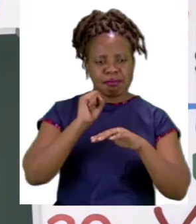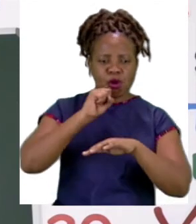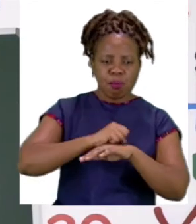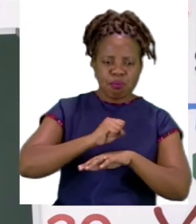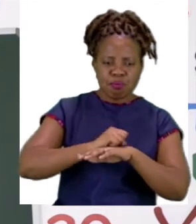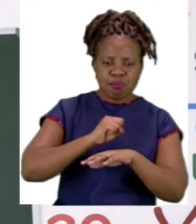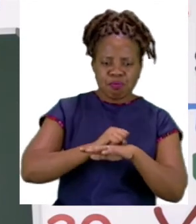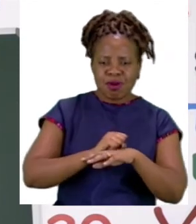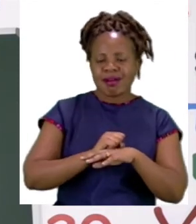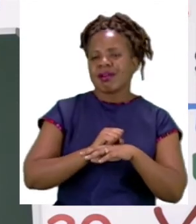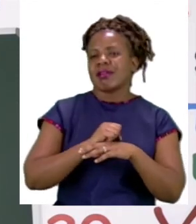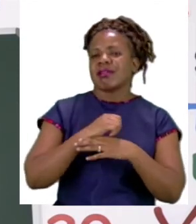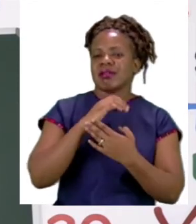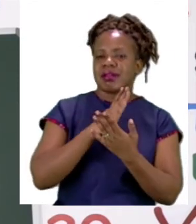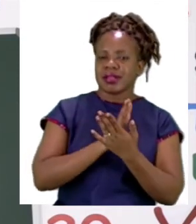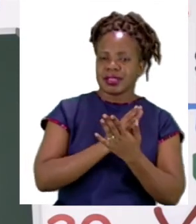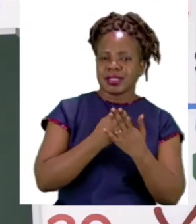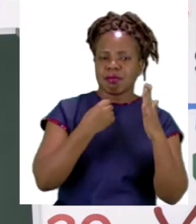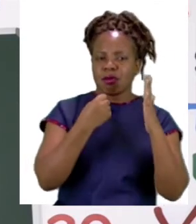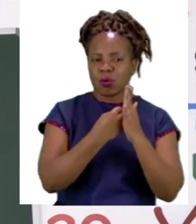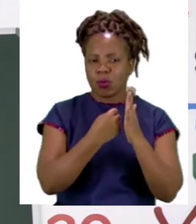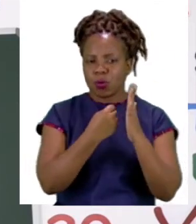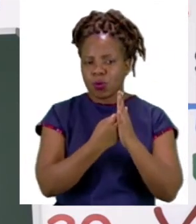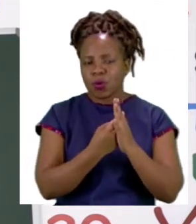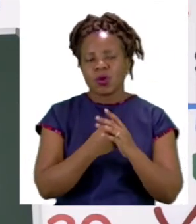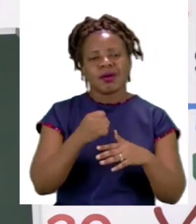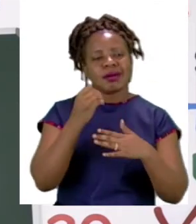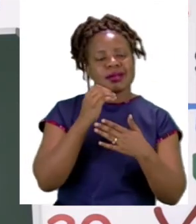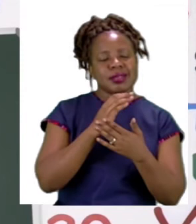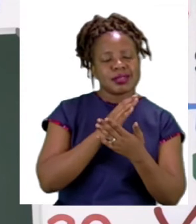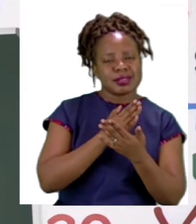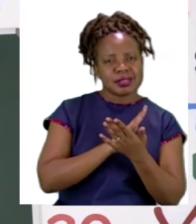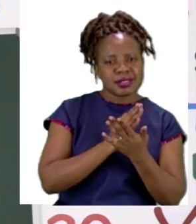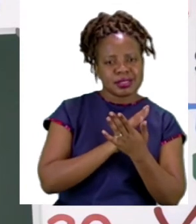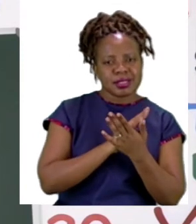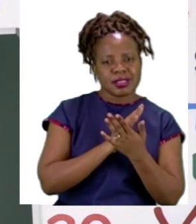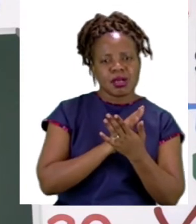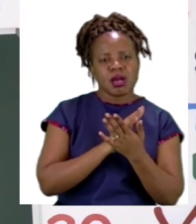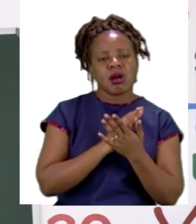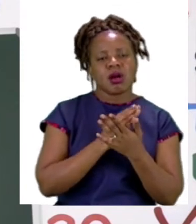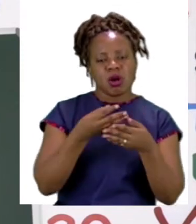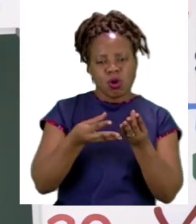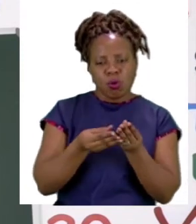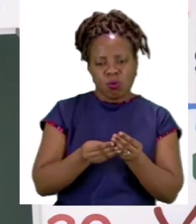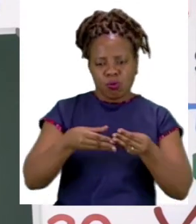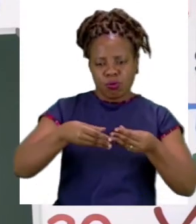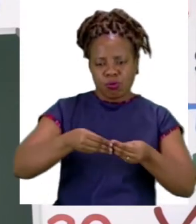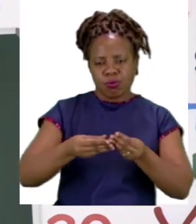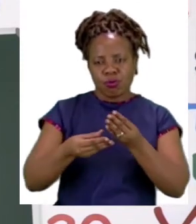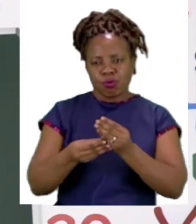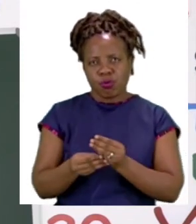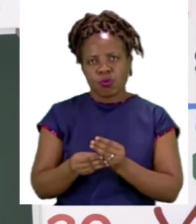cement, or it is a mud house, or it is a straw house, or wood as